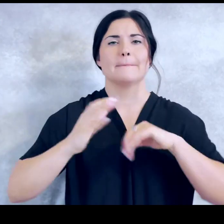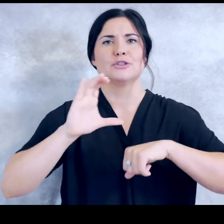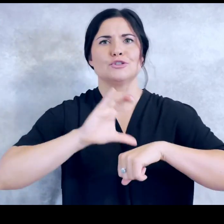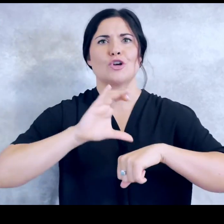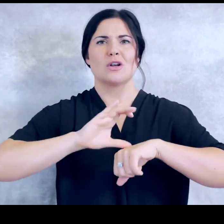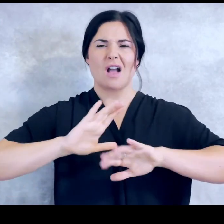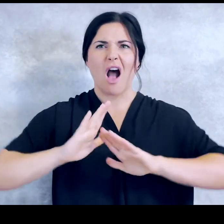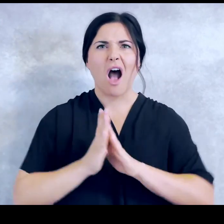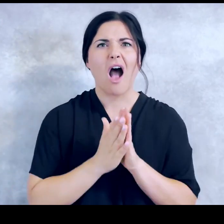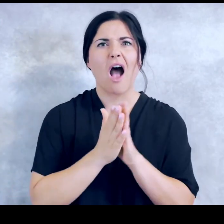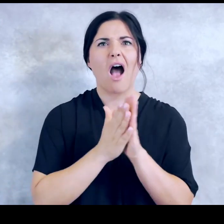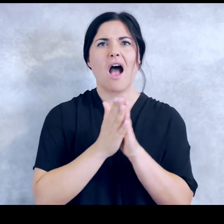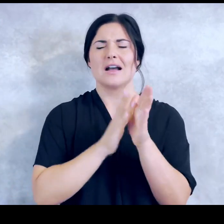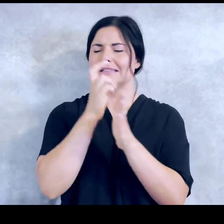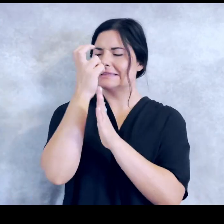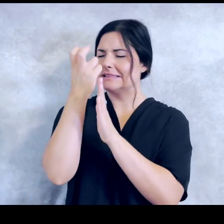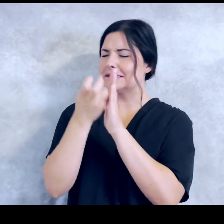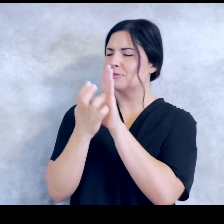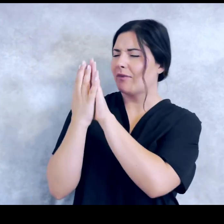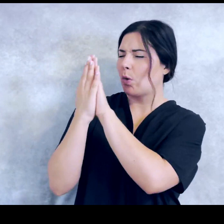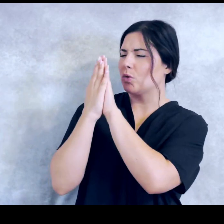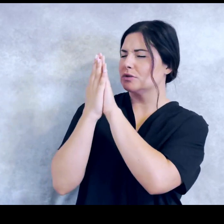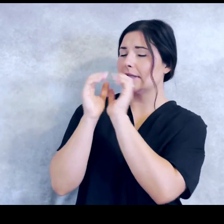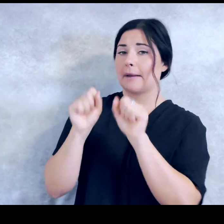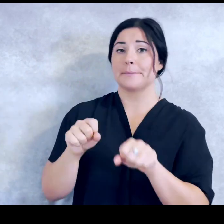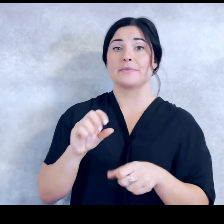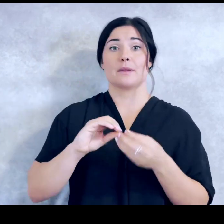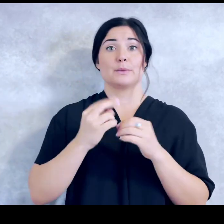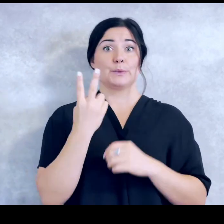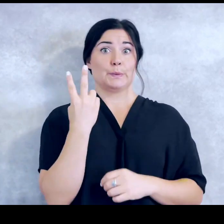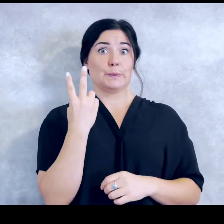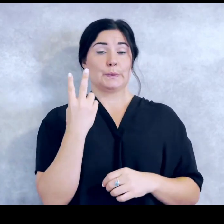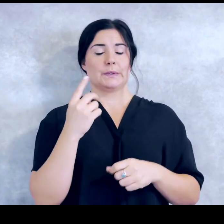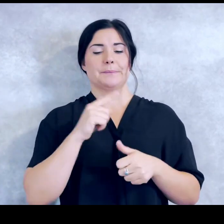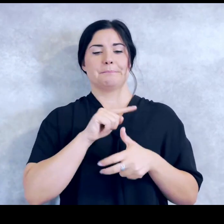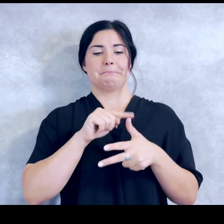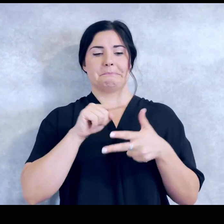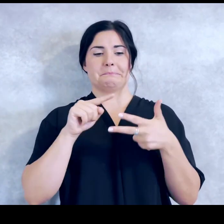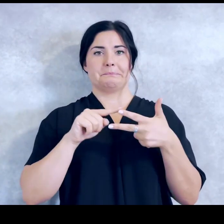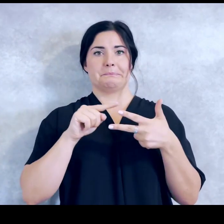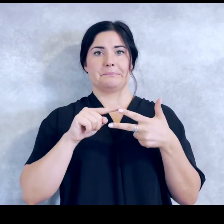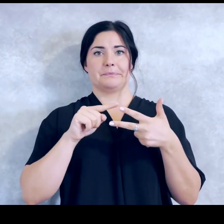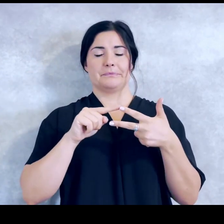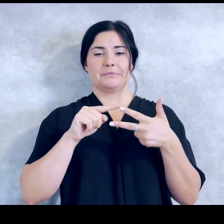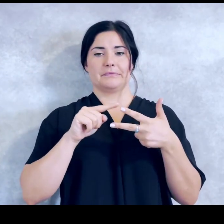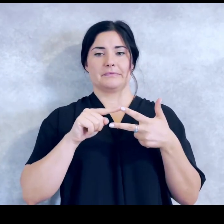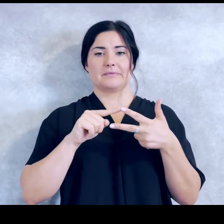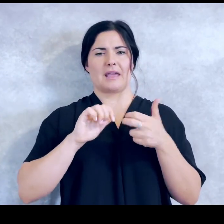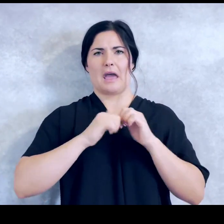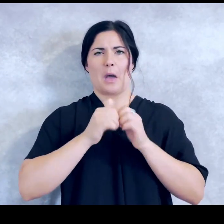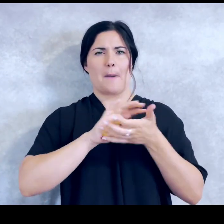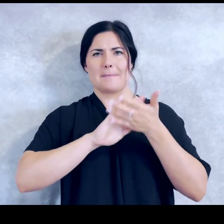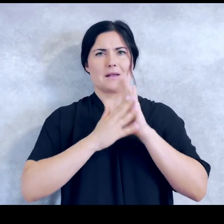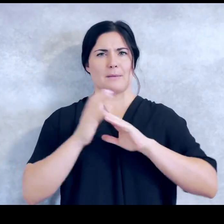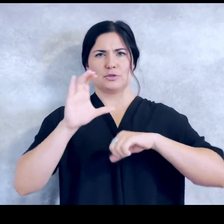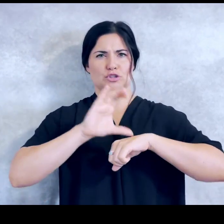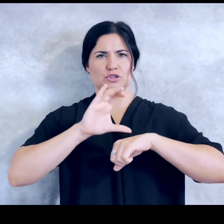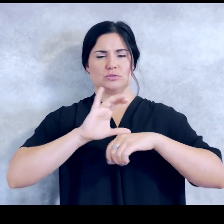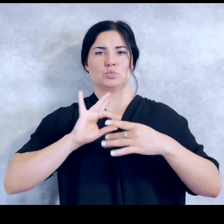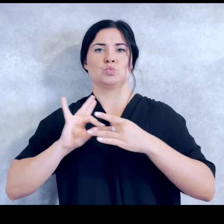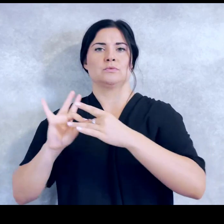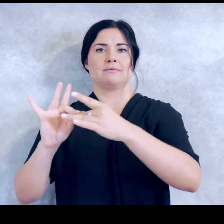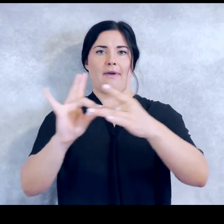be the church, and we become the church through a deep devotion. Here's number two. We become the church through